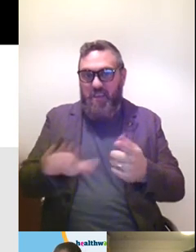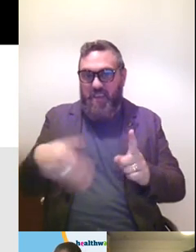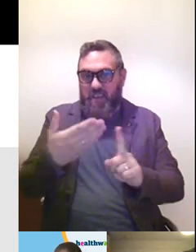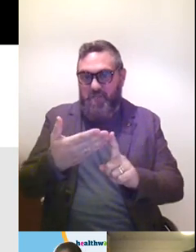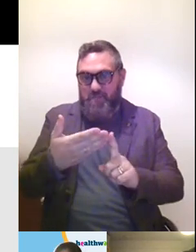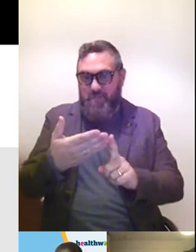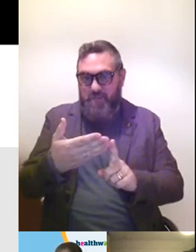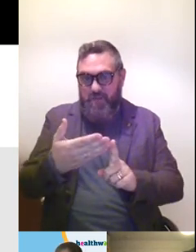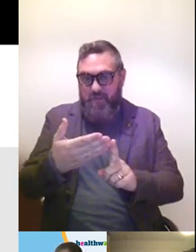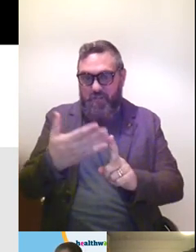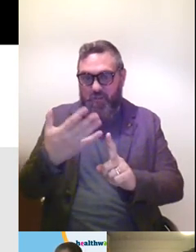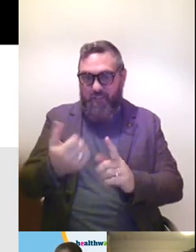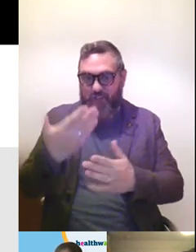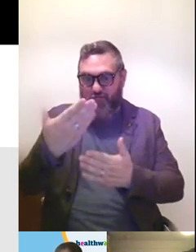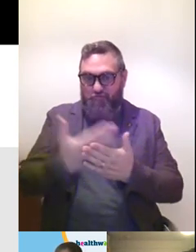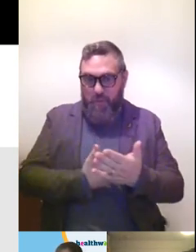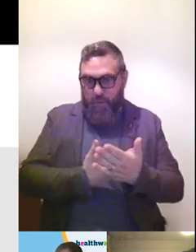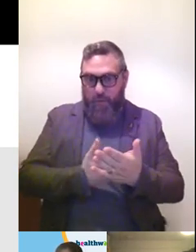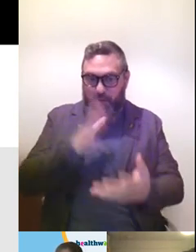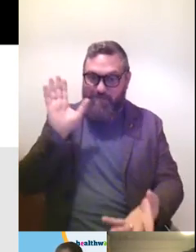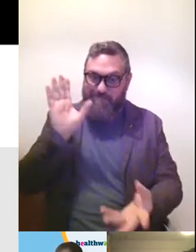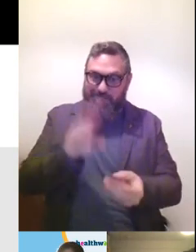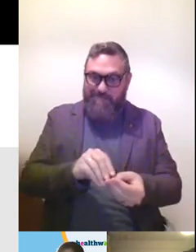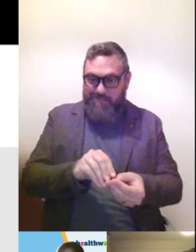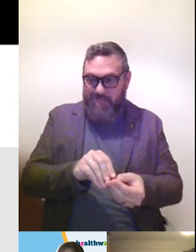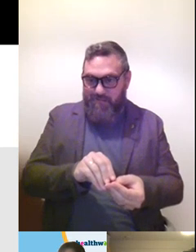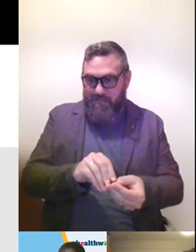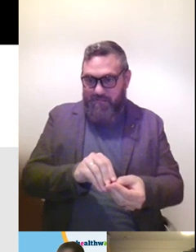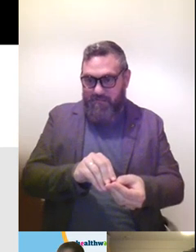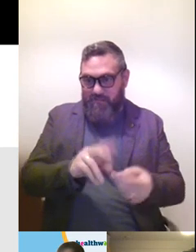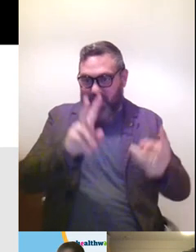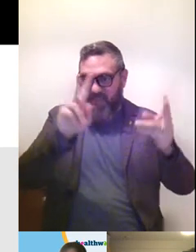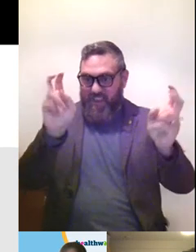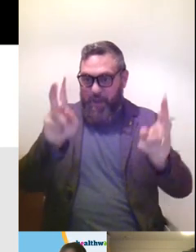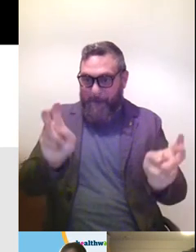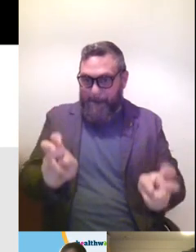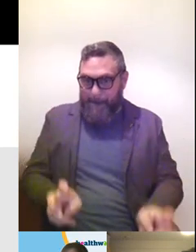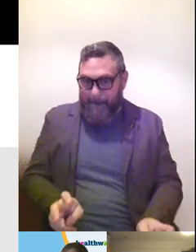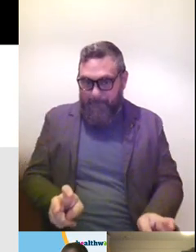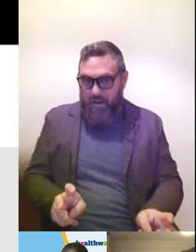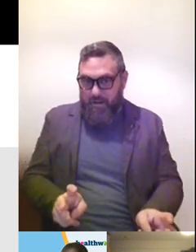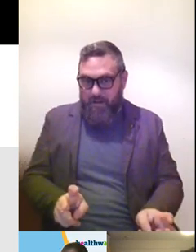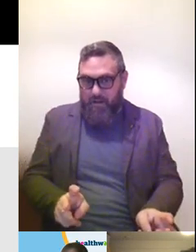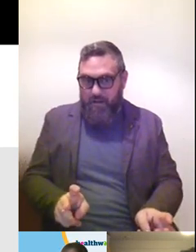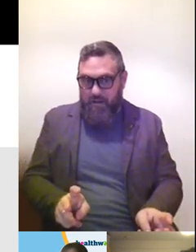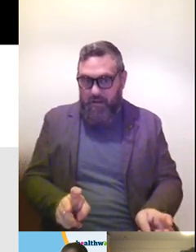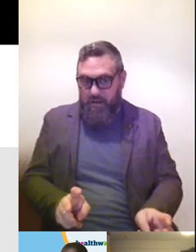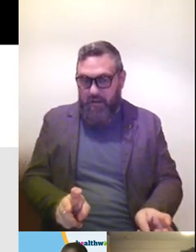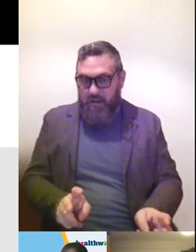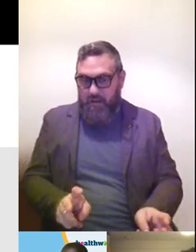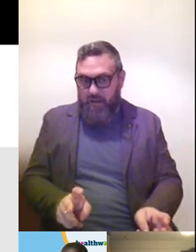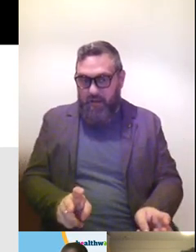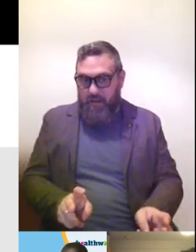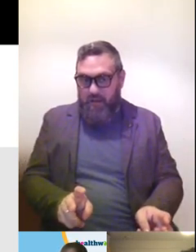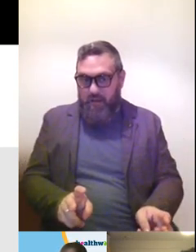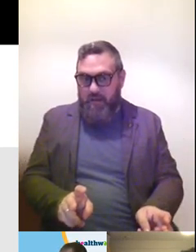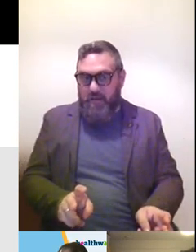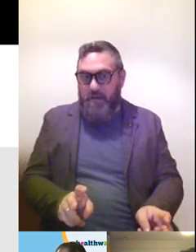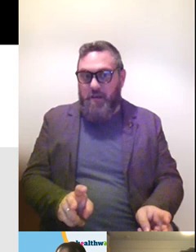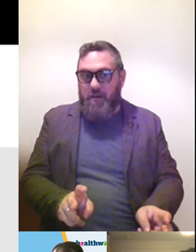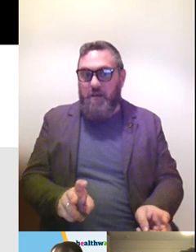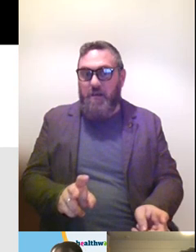a report that will summarise themes that have come out through the engagement process. And then there will be